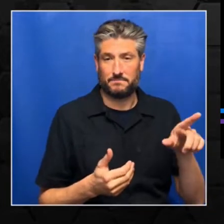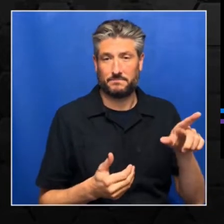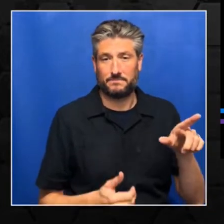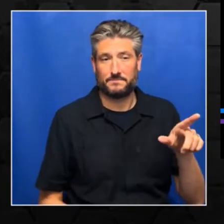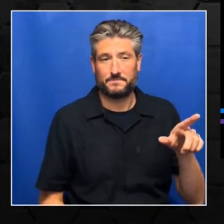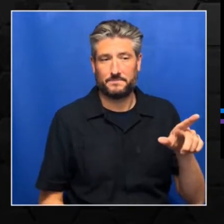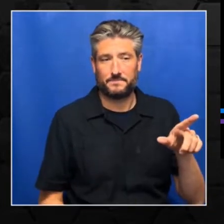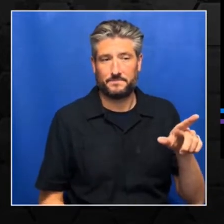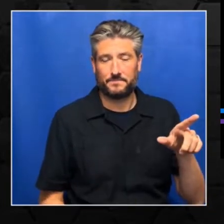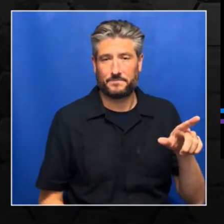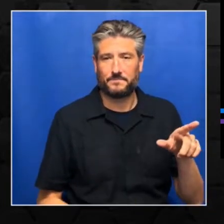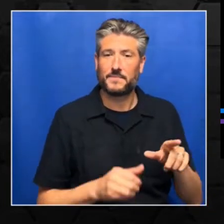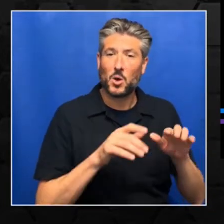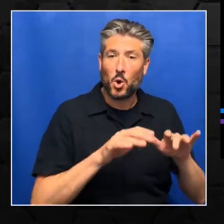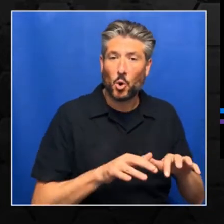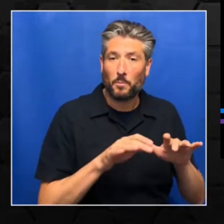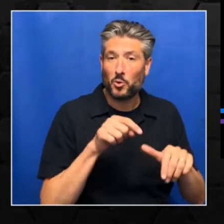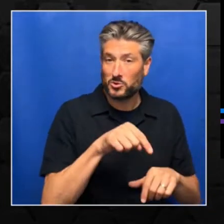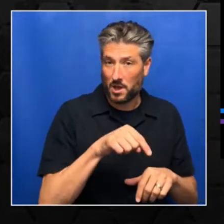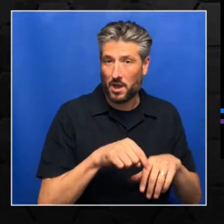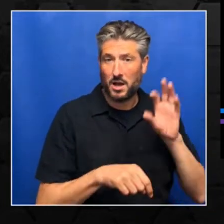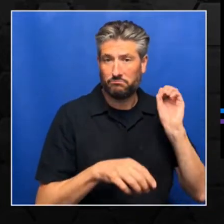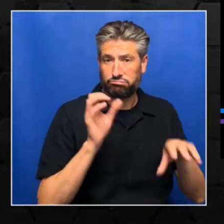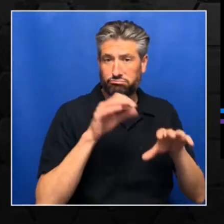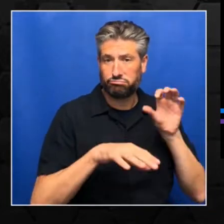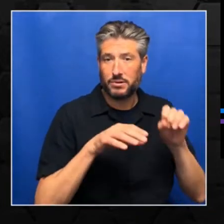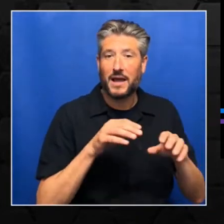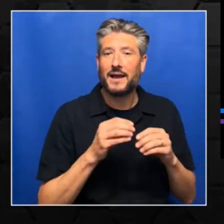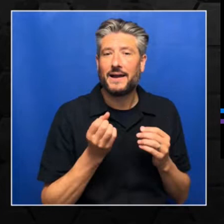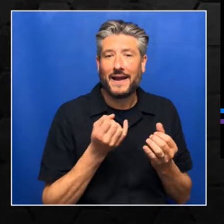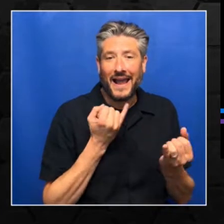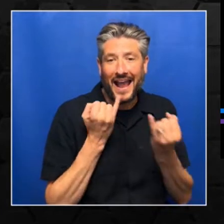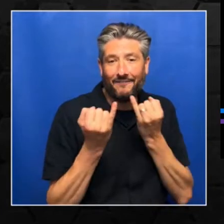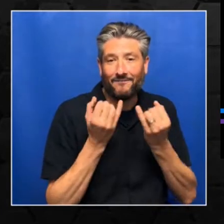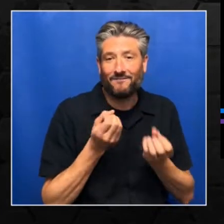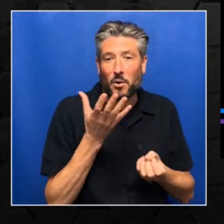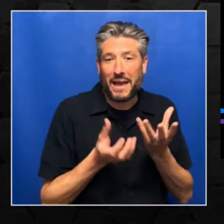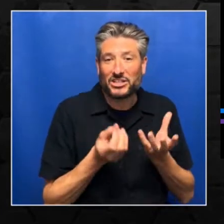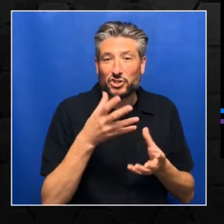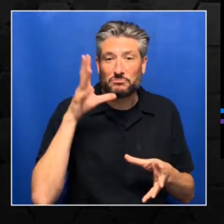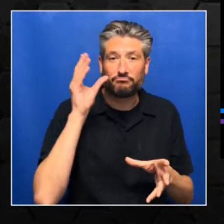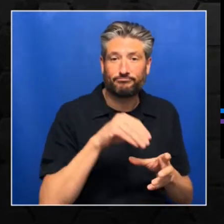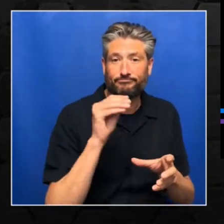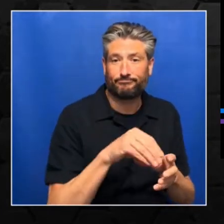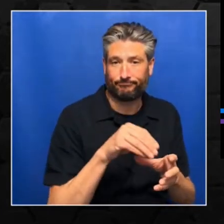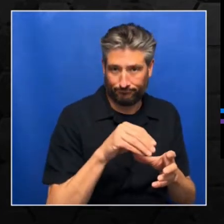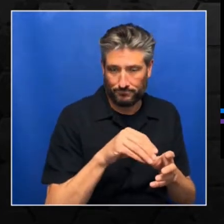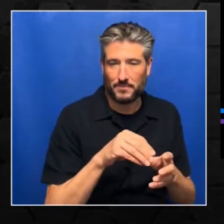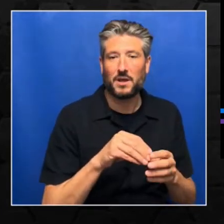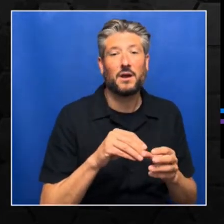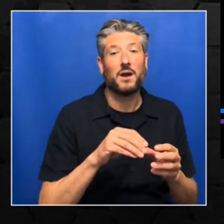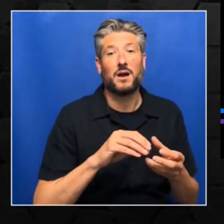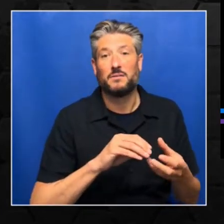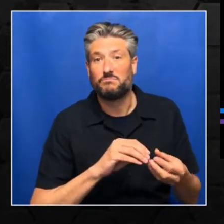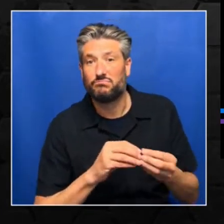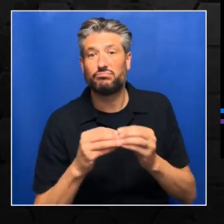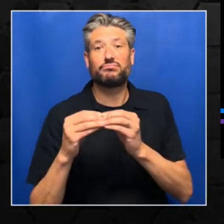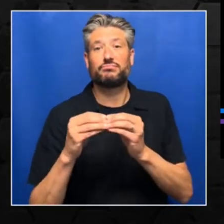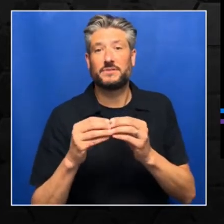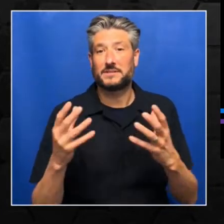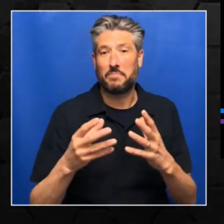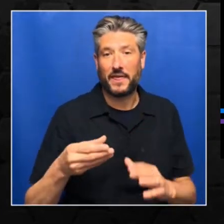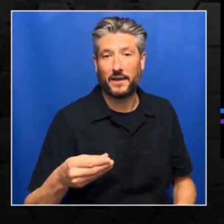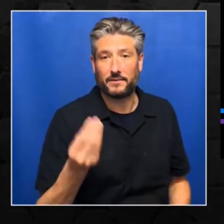machine some information, and they're able to make that information and do something with it, like in simple terms, as I've